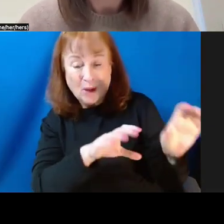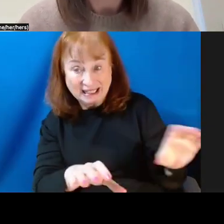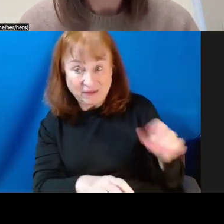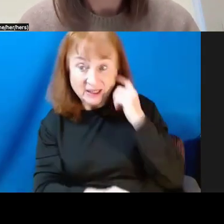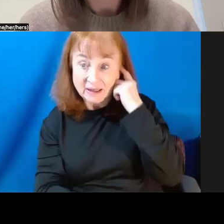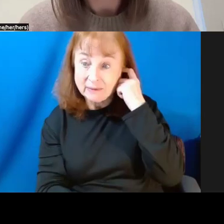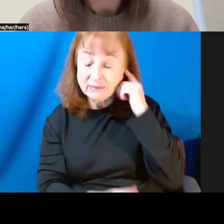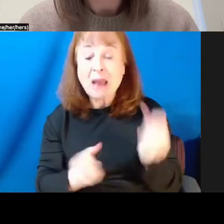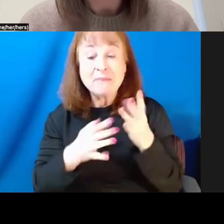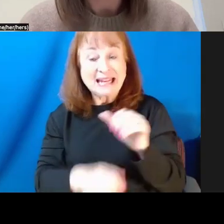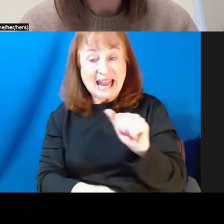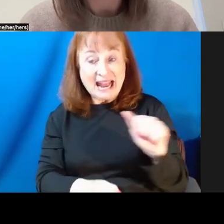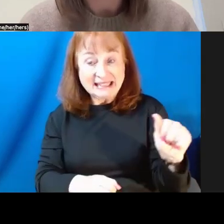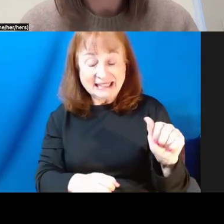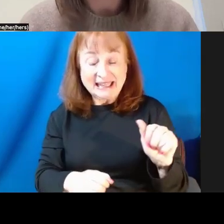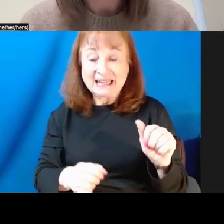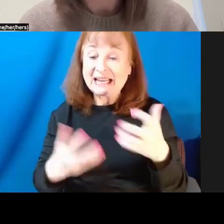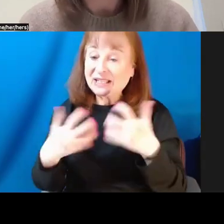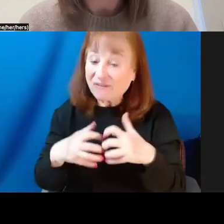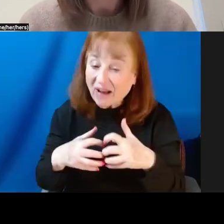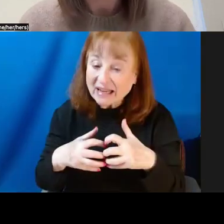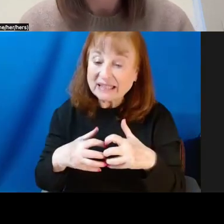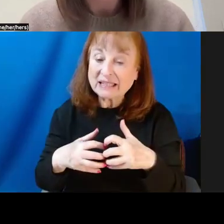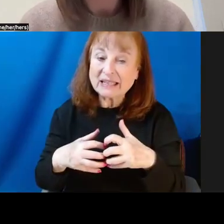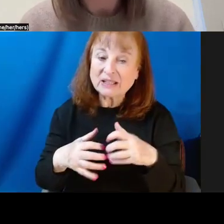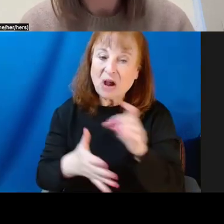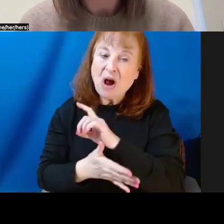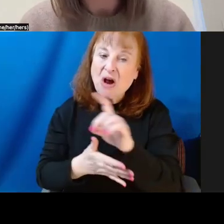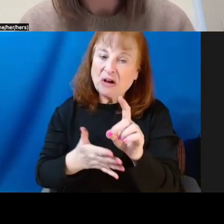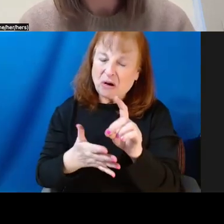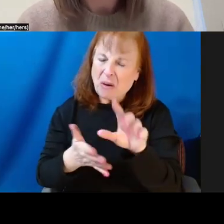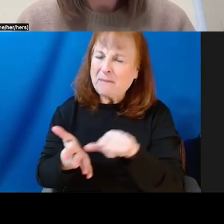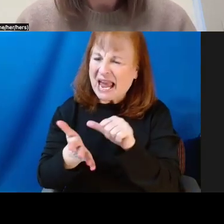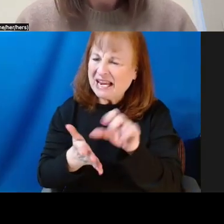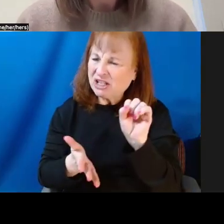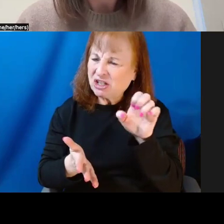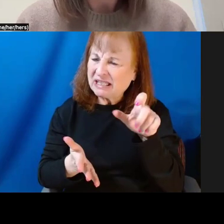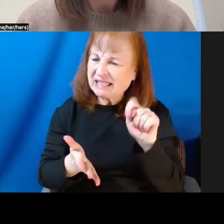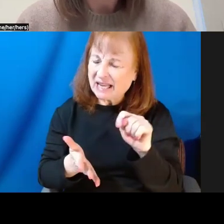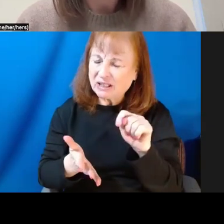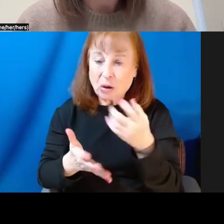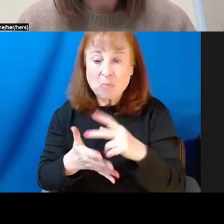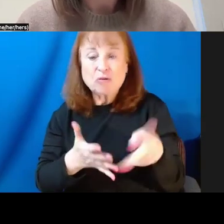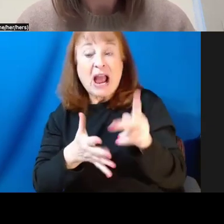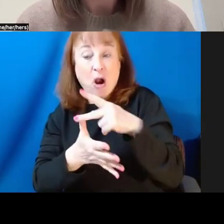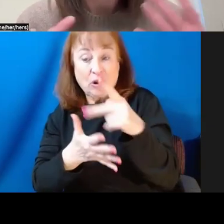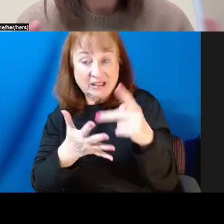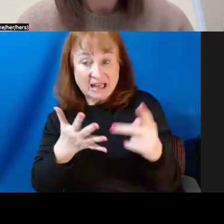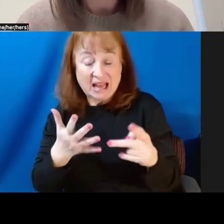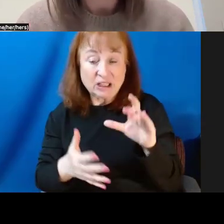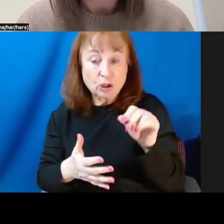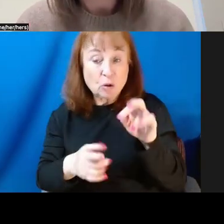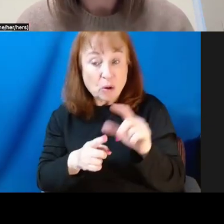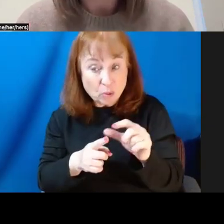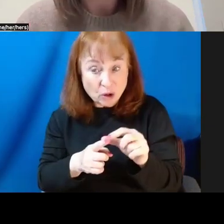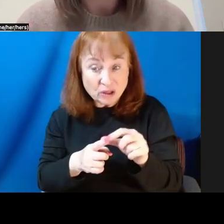Many AAC devices and page sets are designed to prioritize core words. And there are also entire